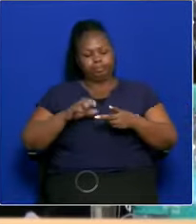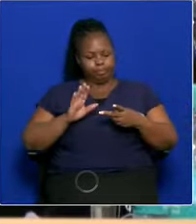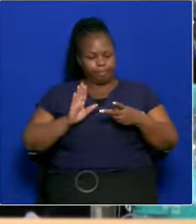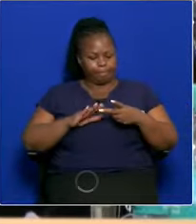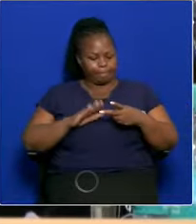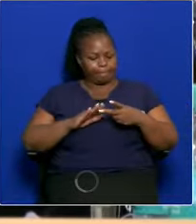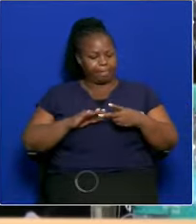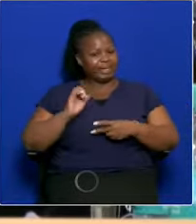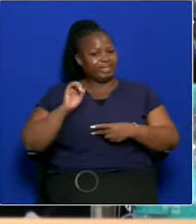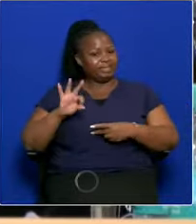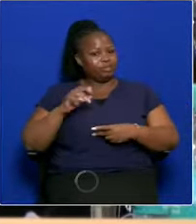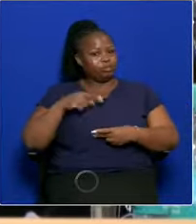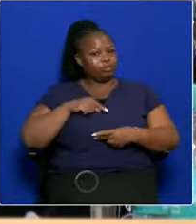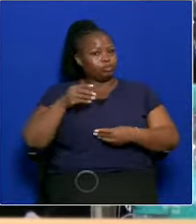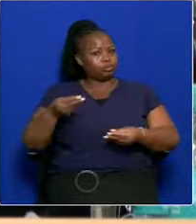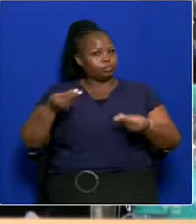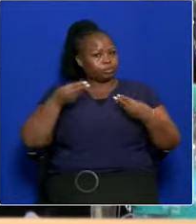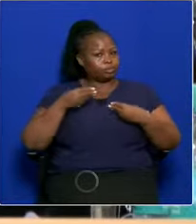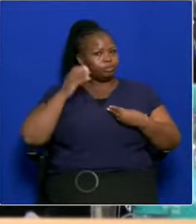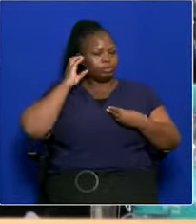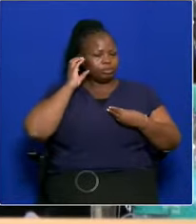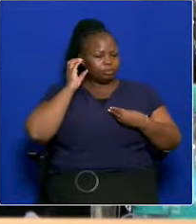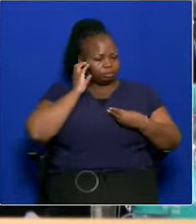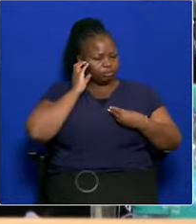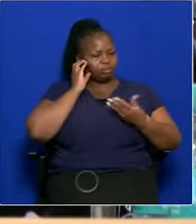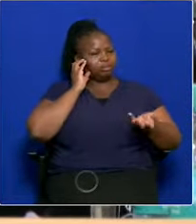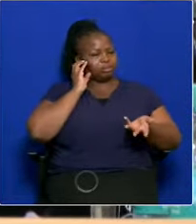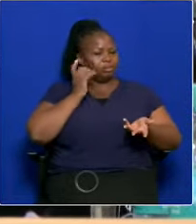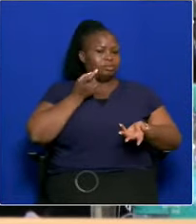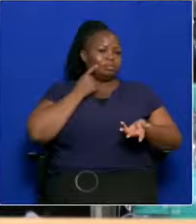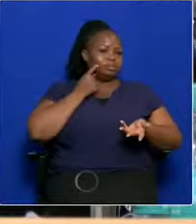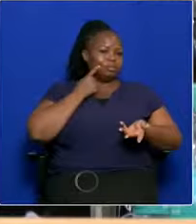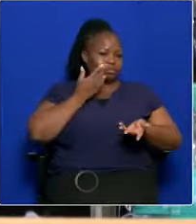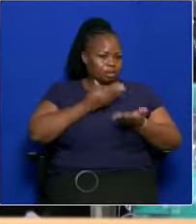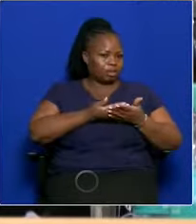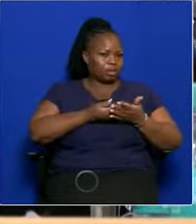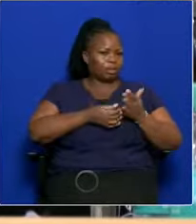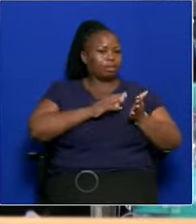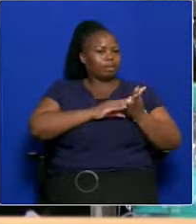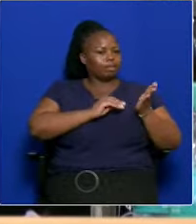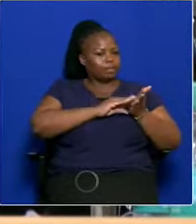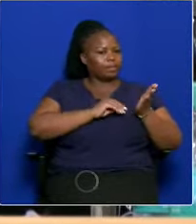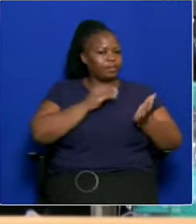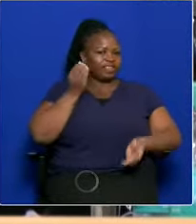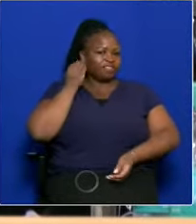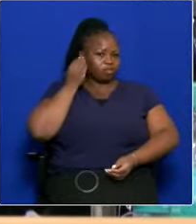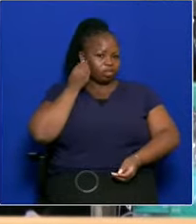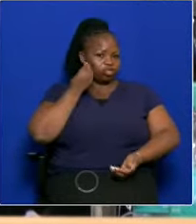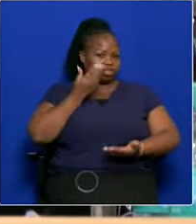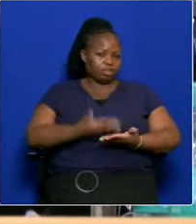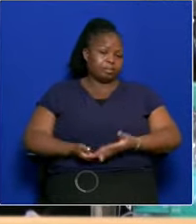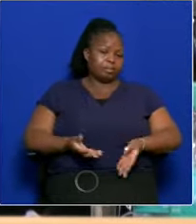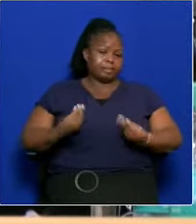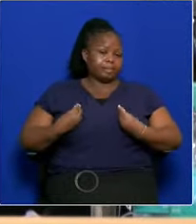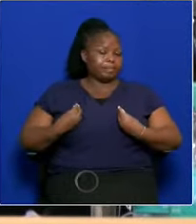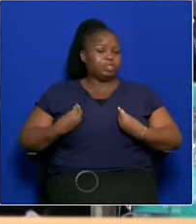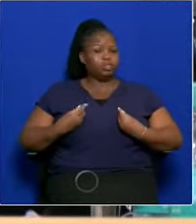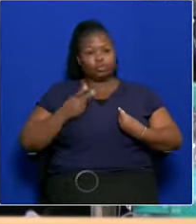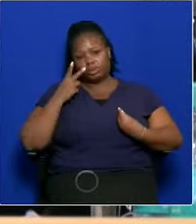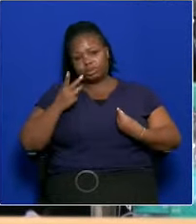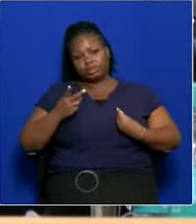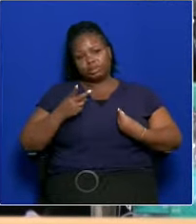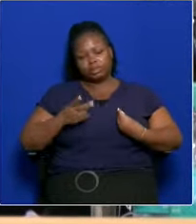us your device, we would have been able to retrieve this information and perhaps even see all of the areas